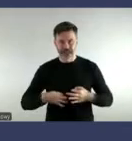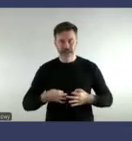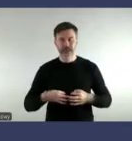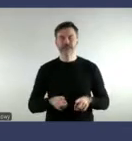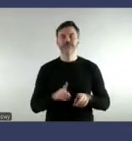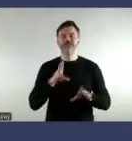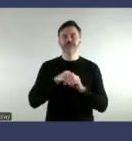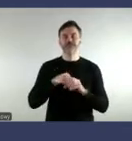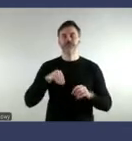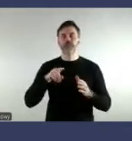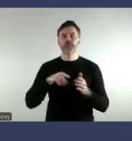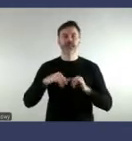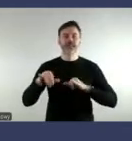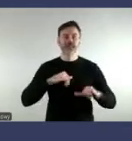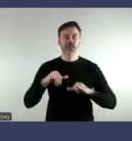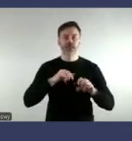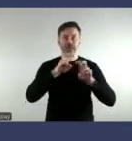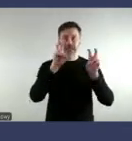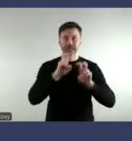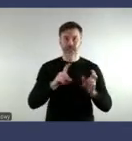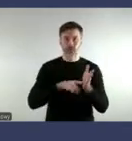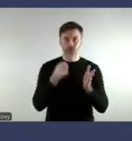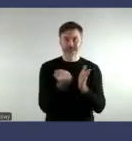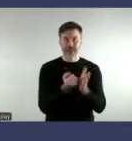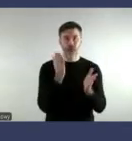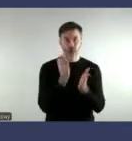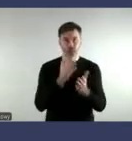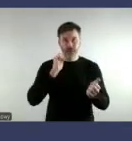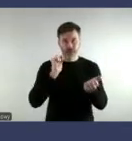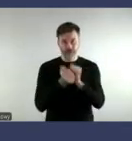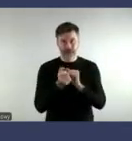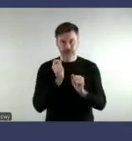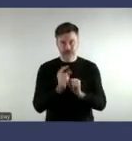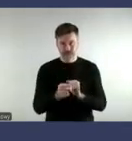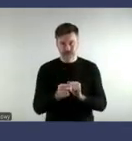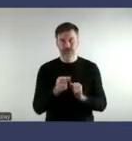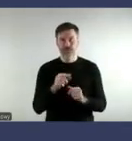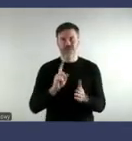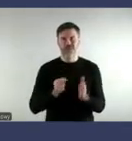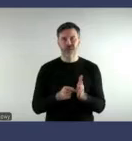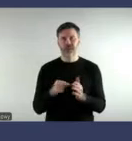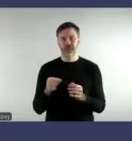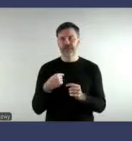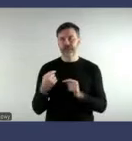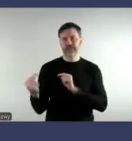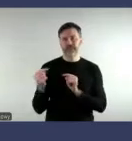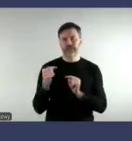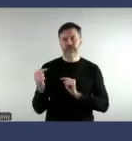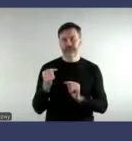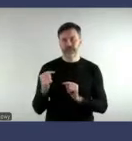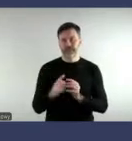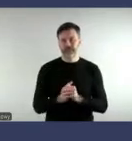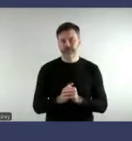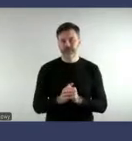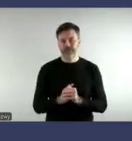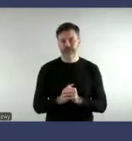of civil population and the changes to the crisis management, Act of Parliament on crisis management that have been